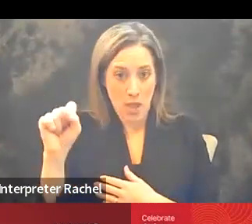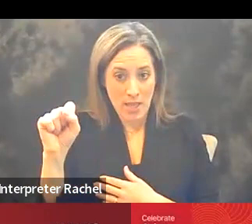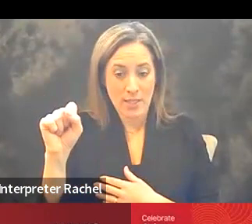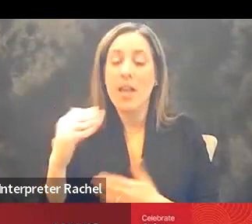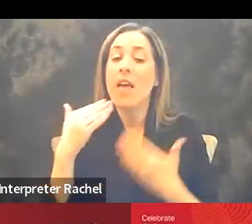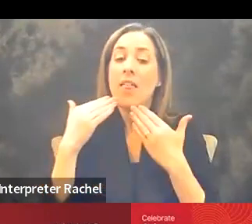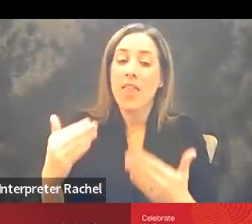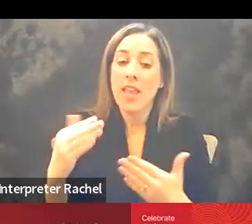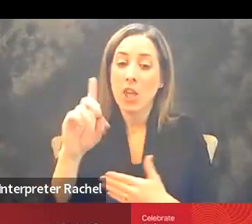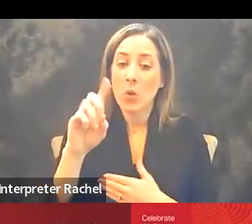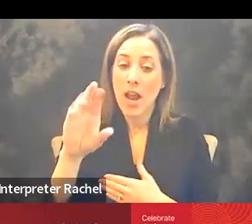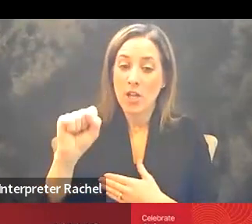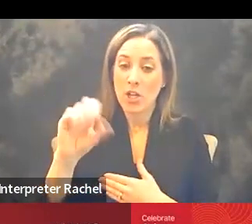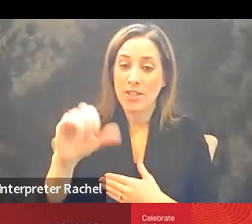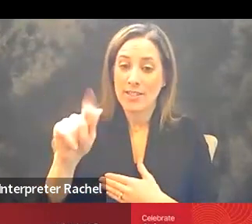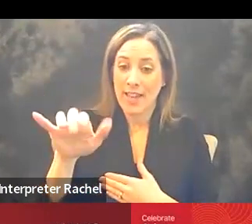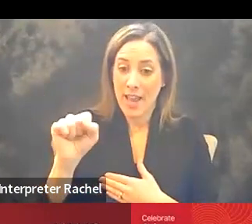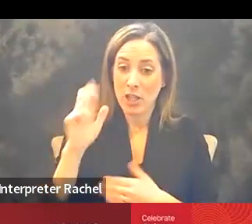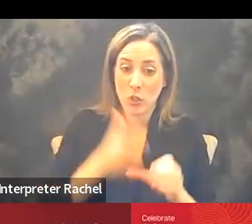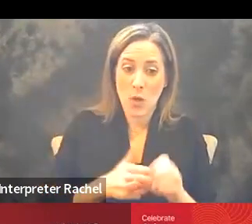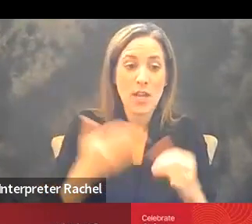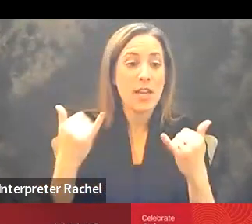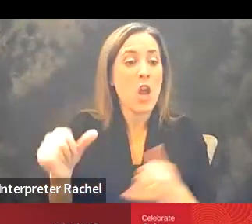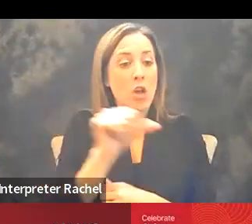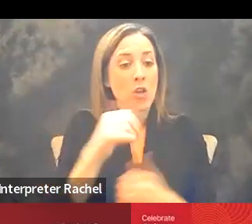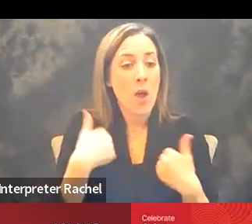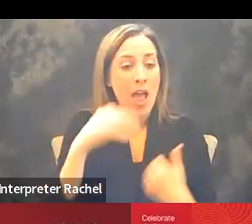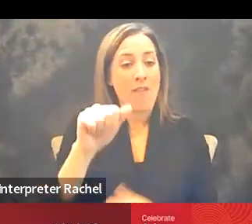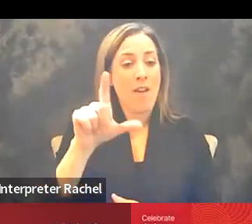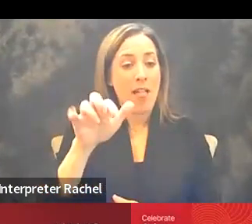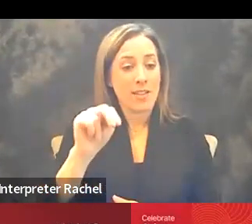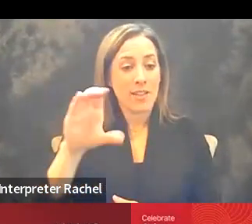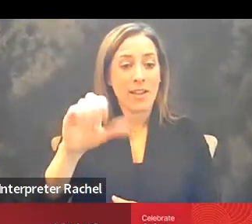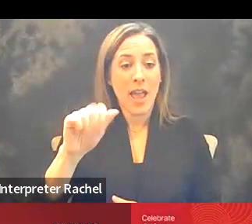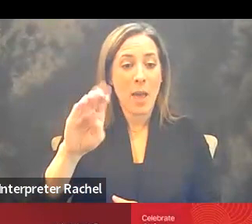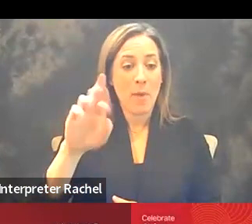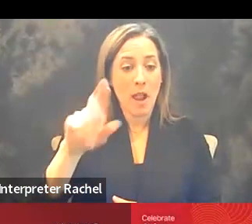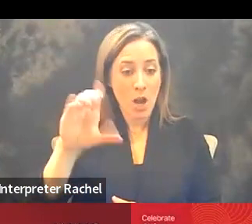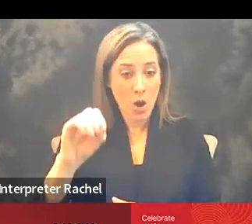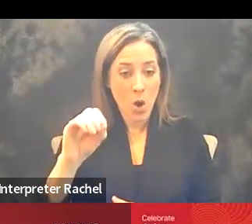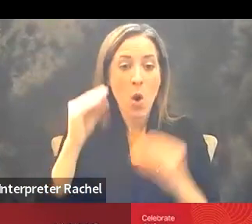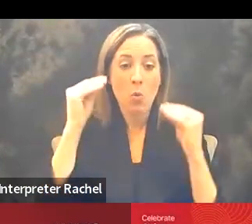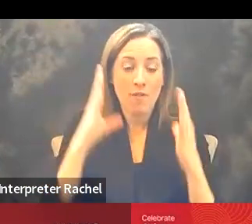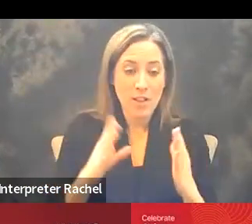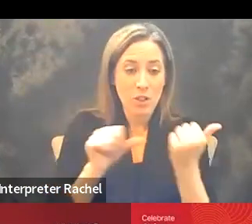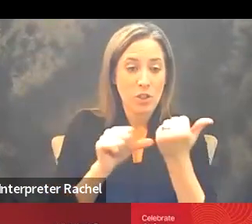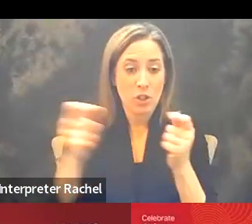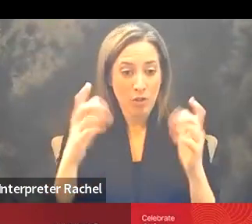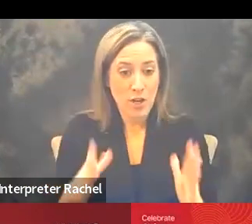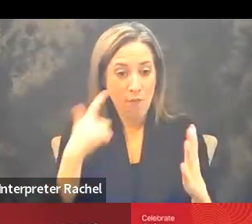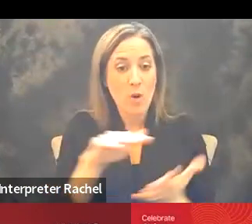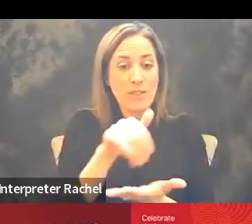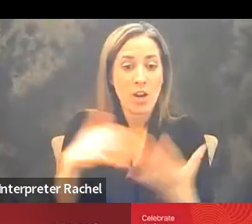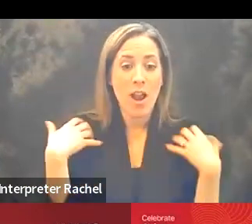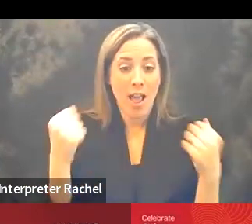for joining us. Today, we also have Ms. Alison Caballero. She is an associate professor and director of the Center for Health Literacy